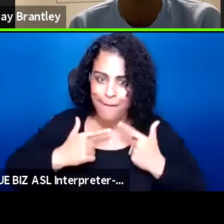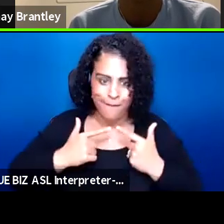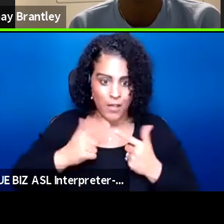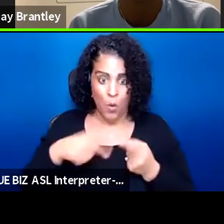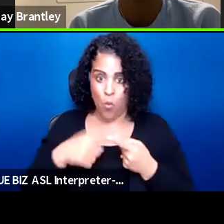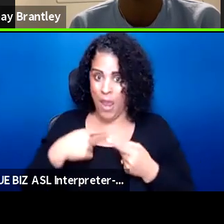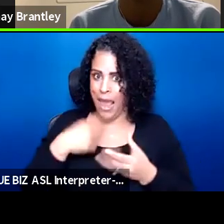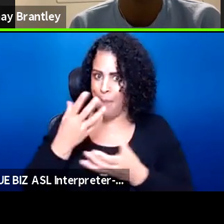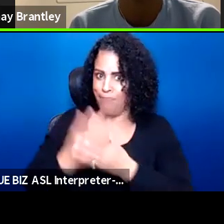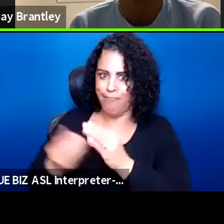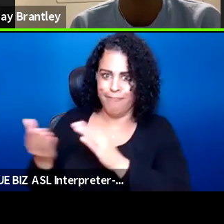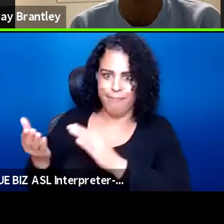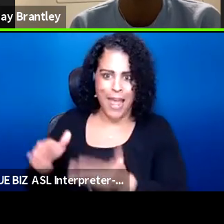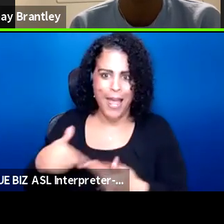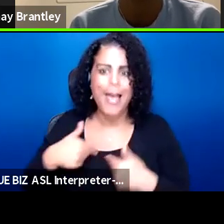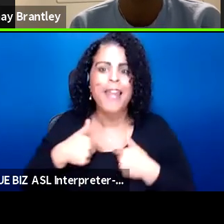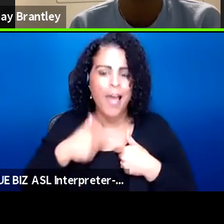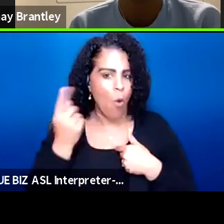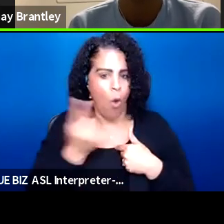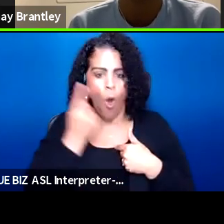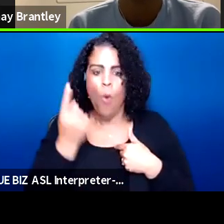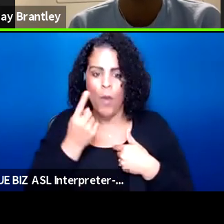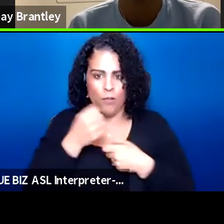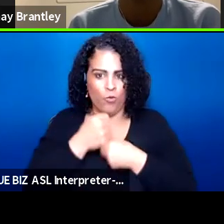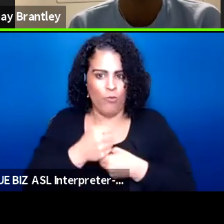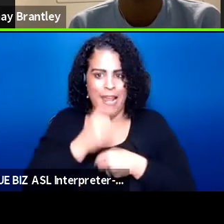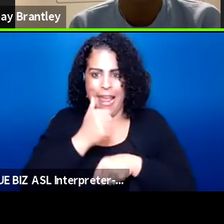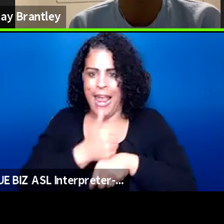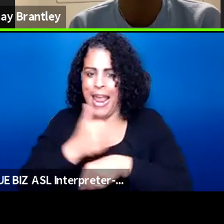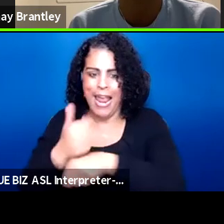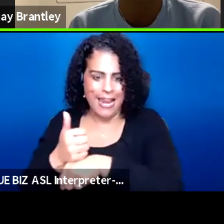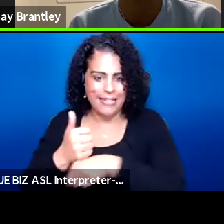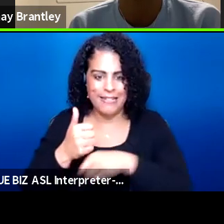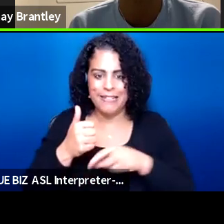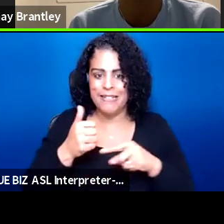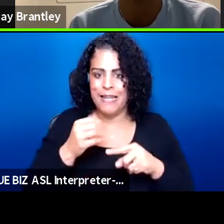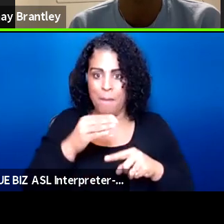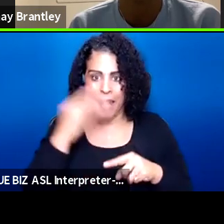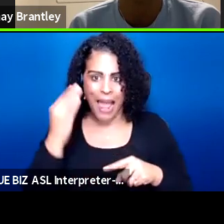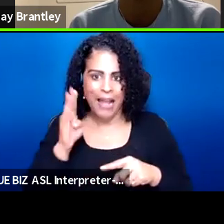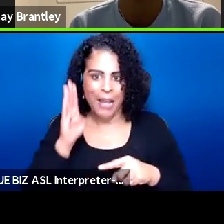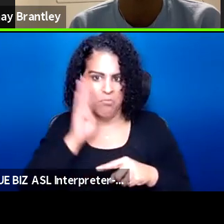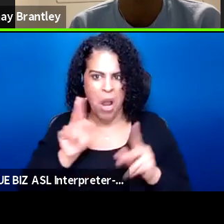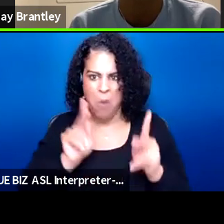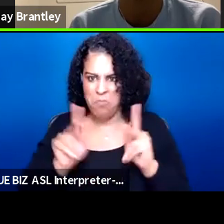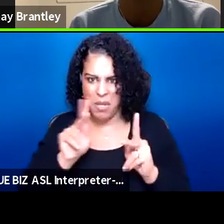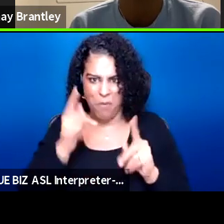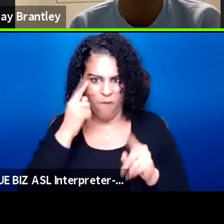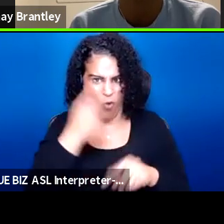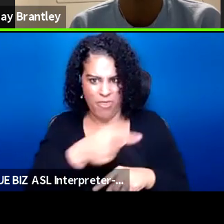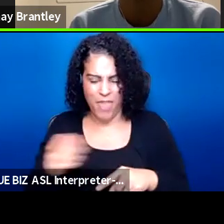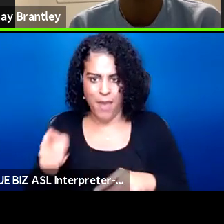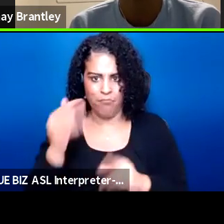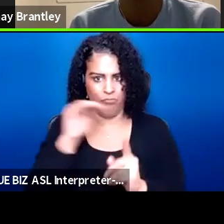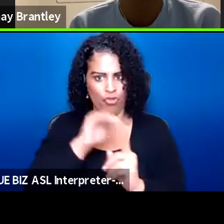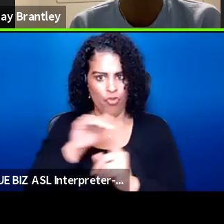gone. I'm gonna always create for Black and brown folk to remind them